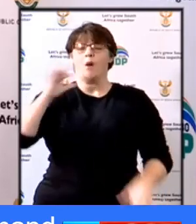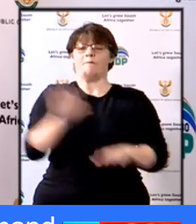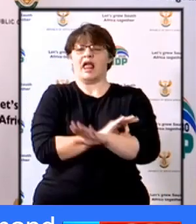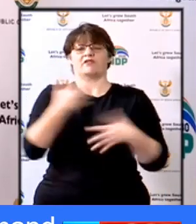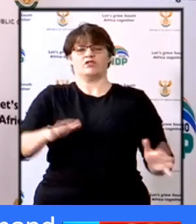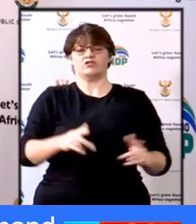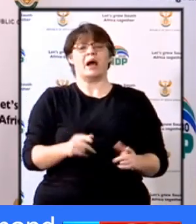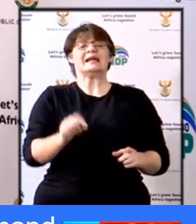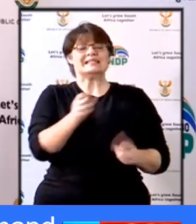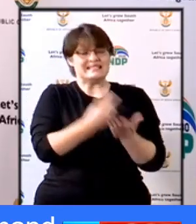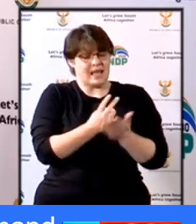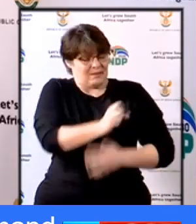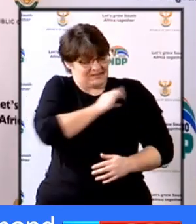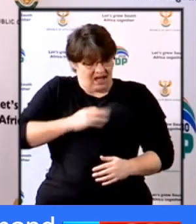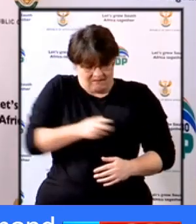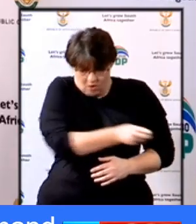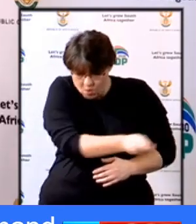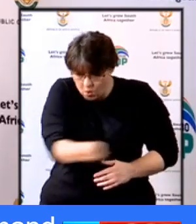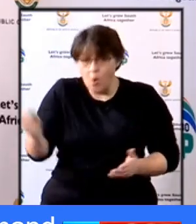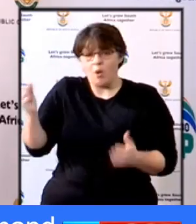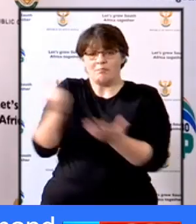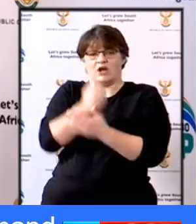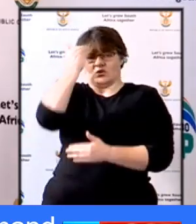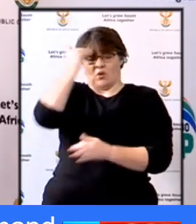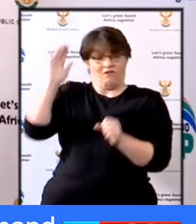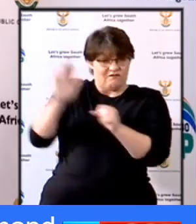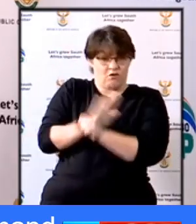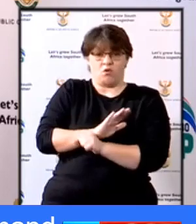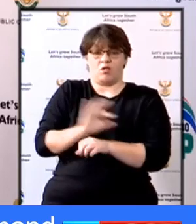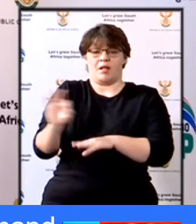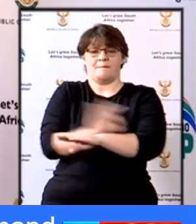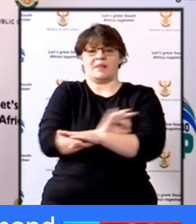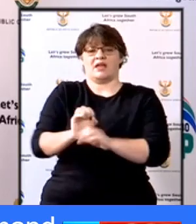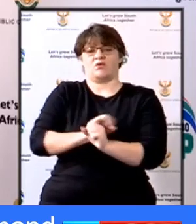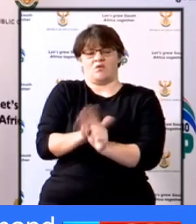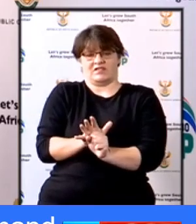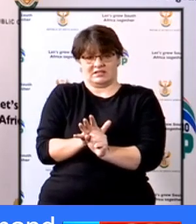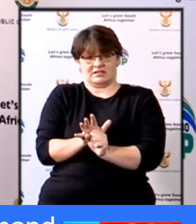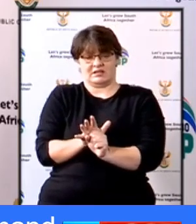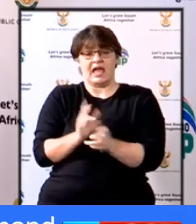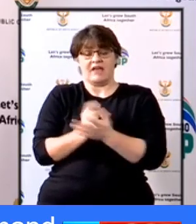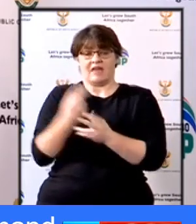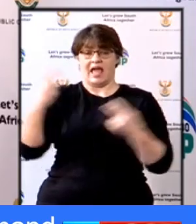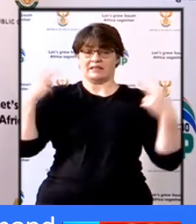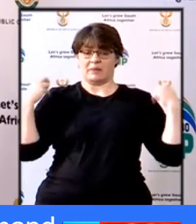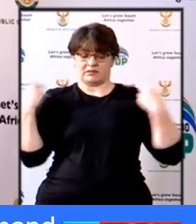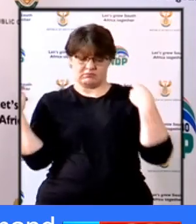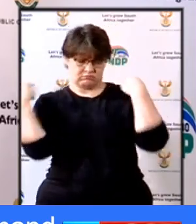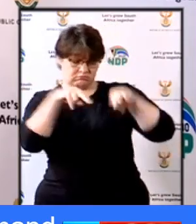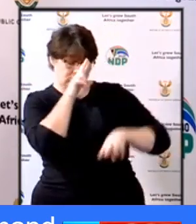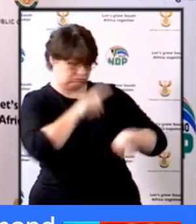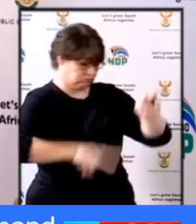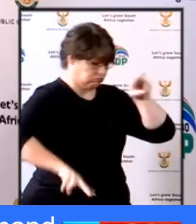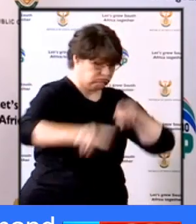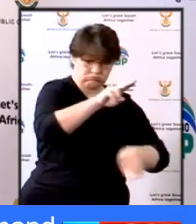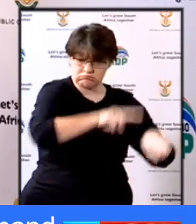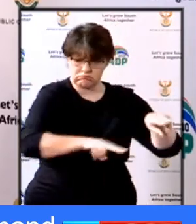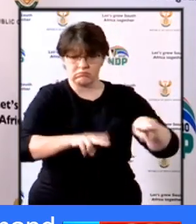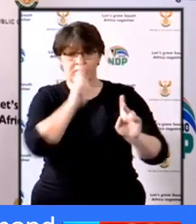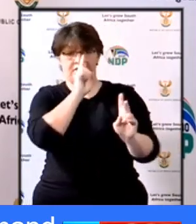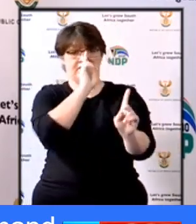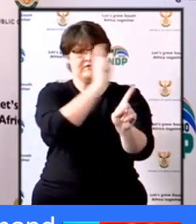employees. And that plan should be available when inspectors come or anyone comes